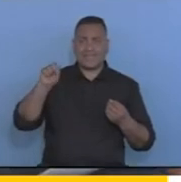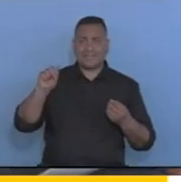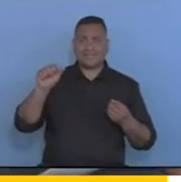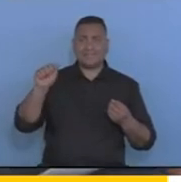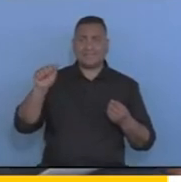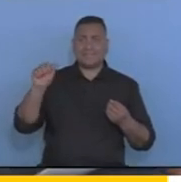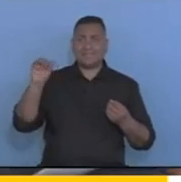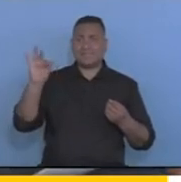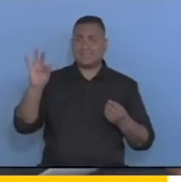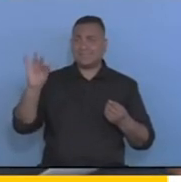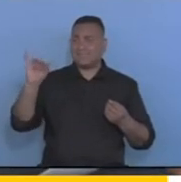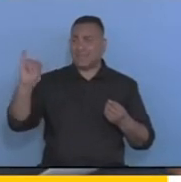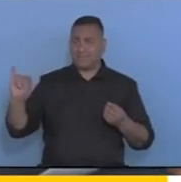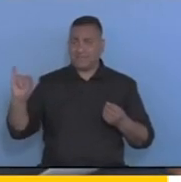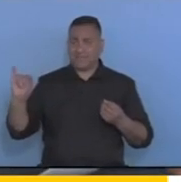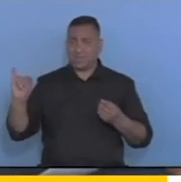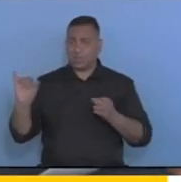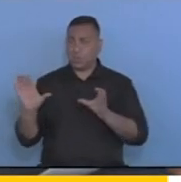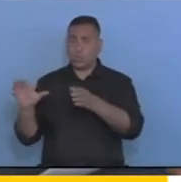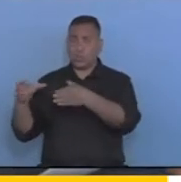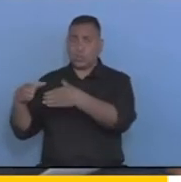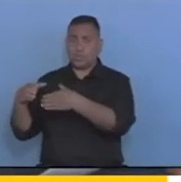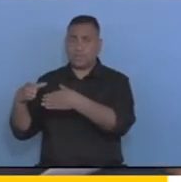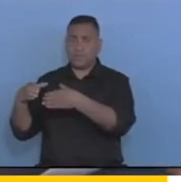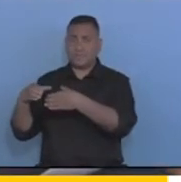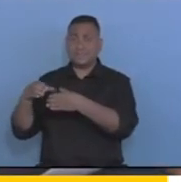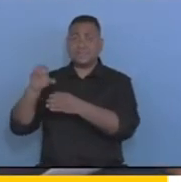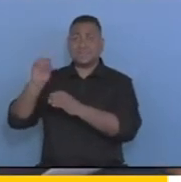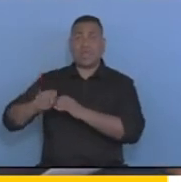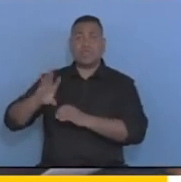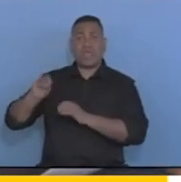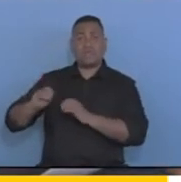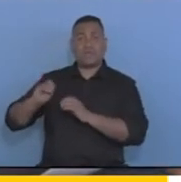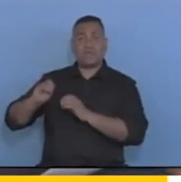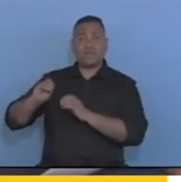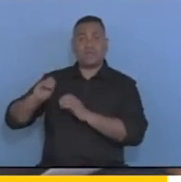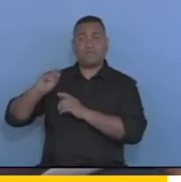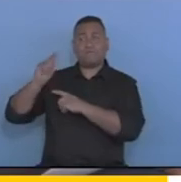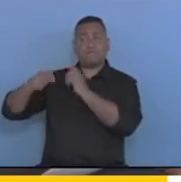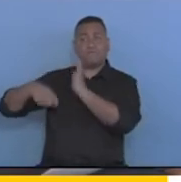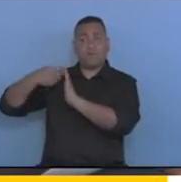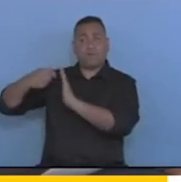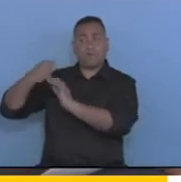Initiative. Yeah. Where initially, the students came in.